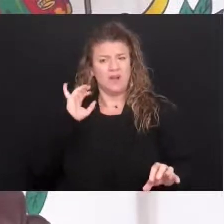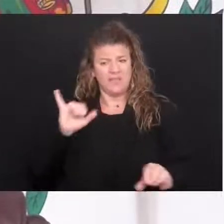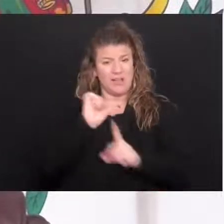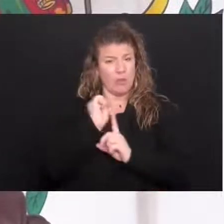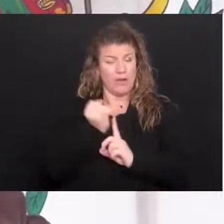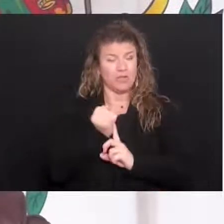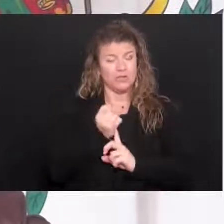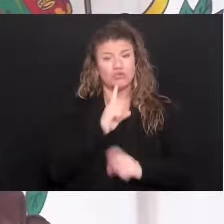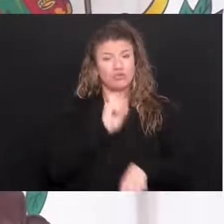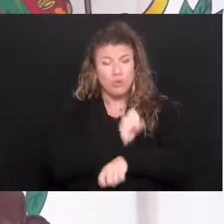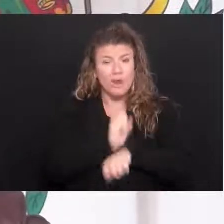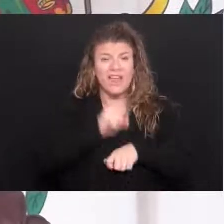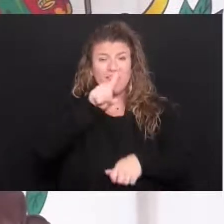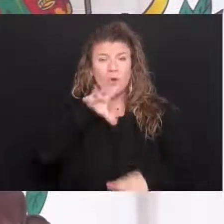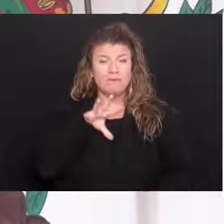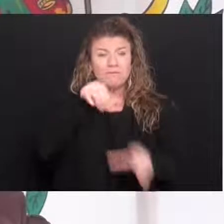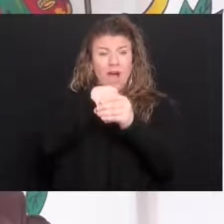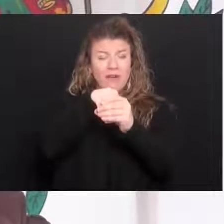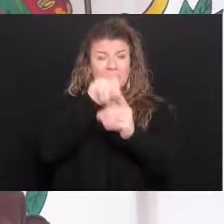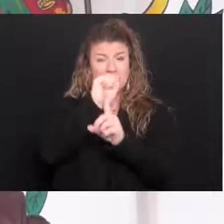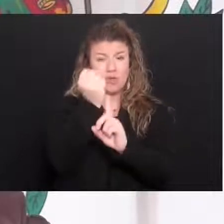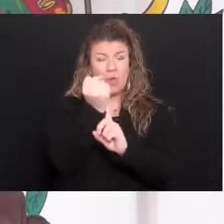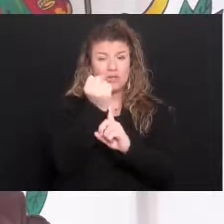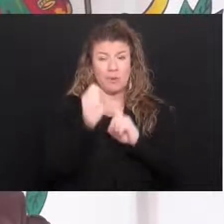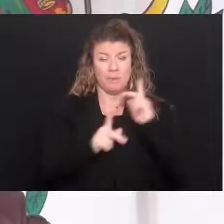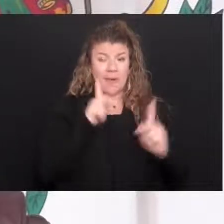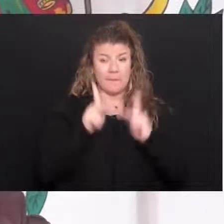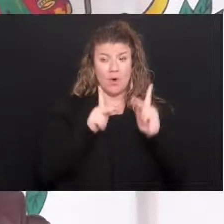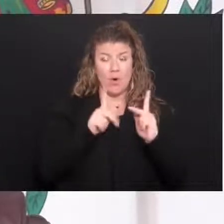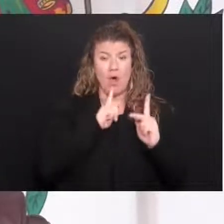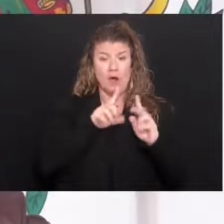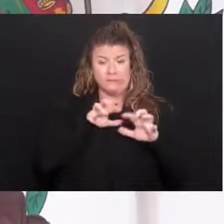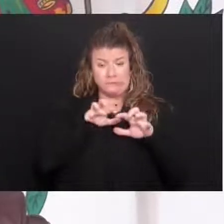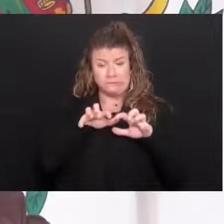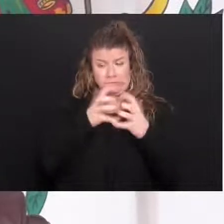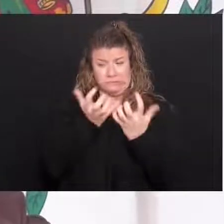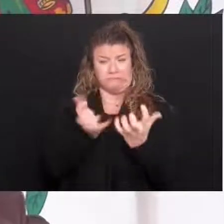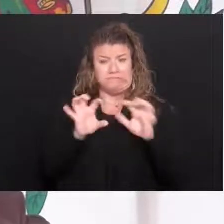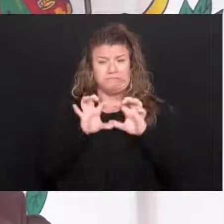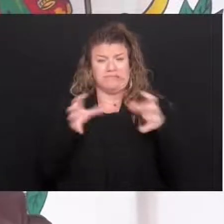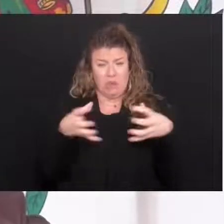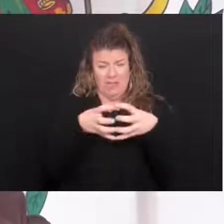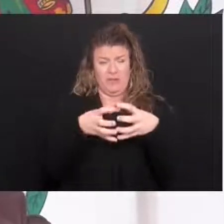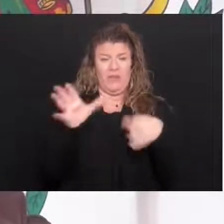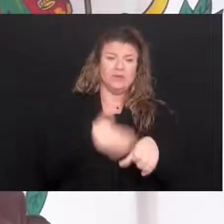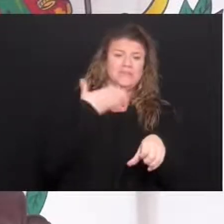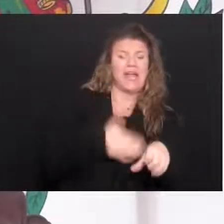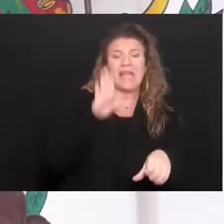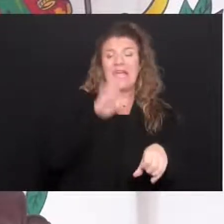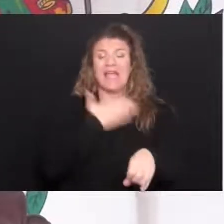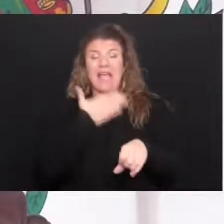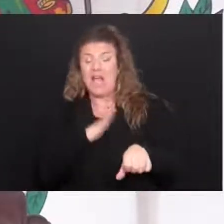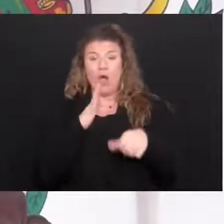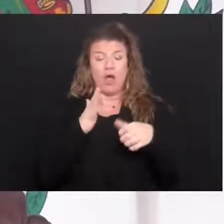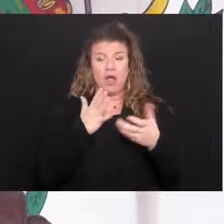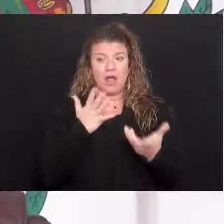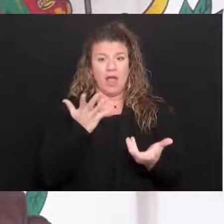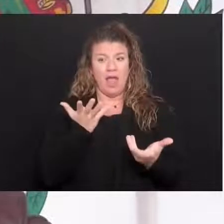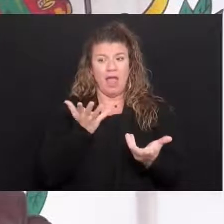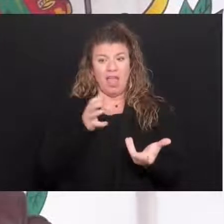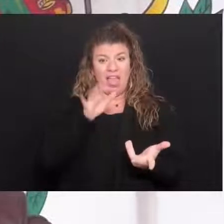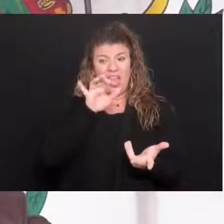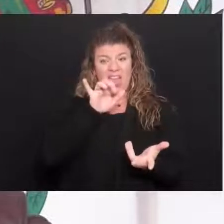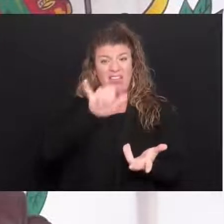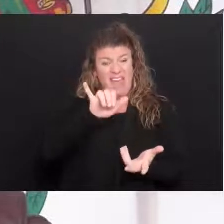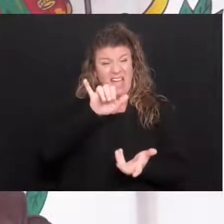you're in a situation that, people are jammed in there pretty close together and they're singing or whatever like that, it may not be exactly